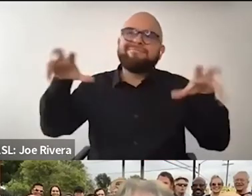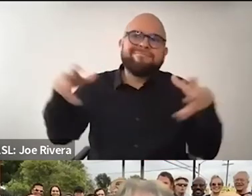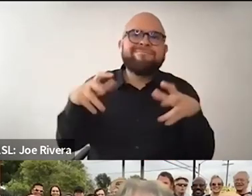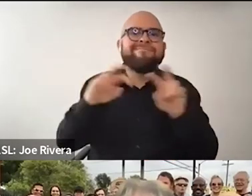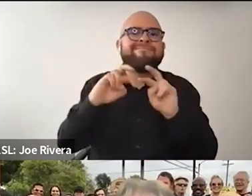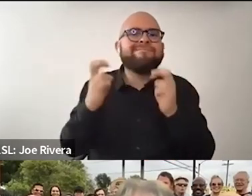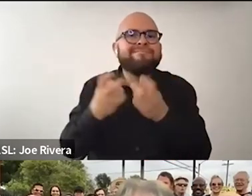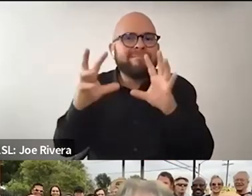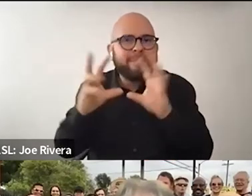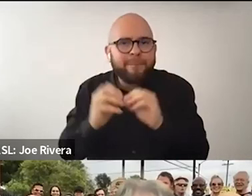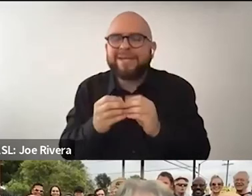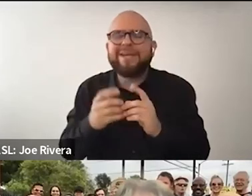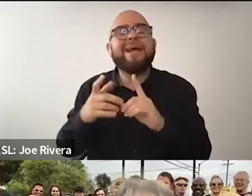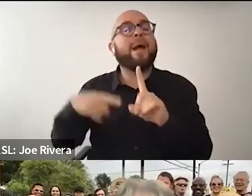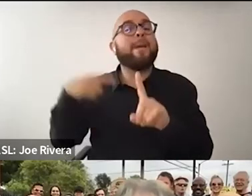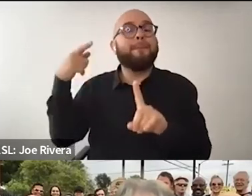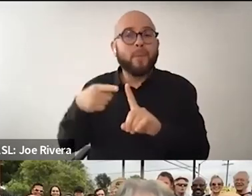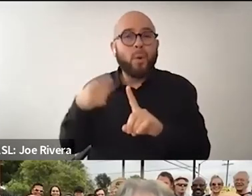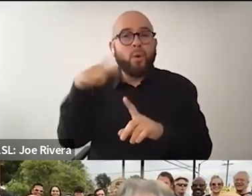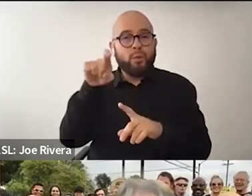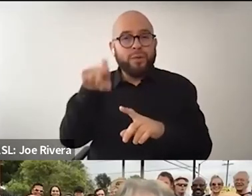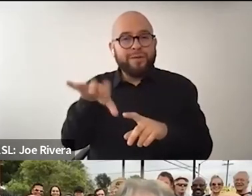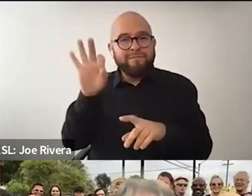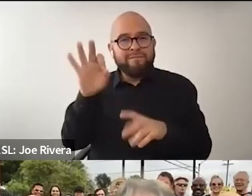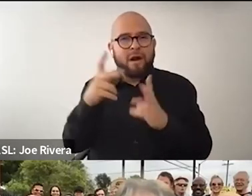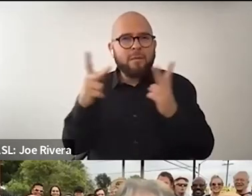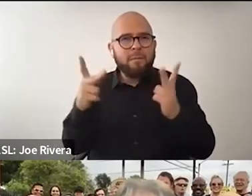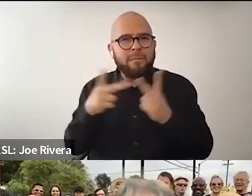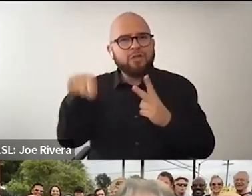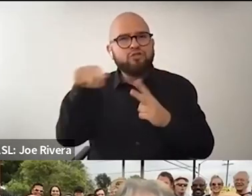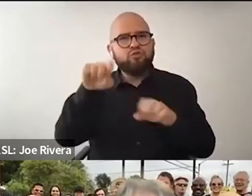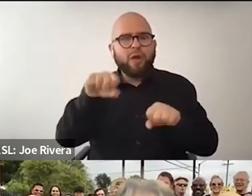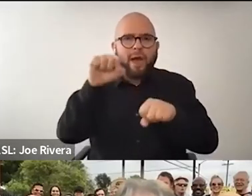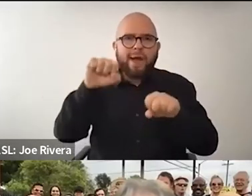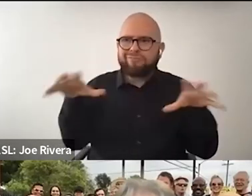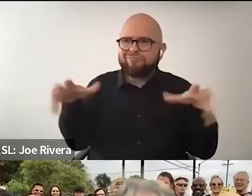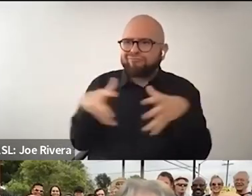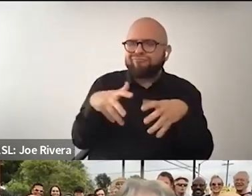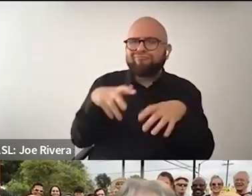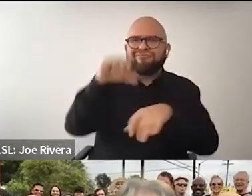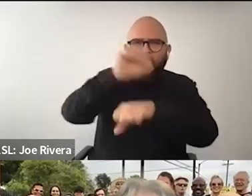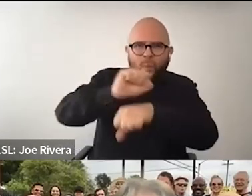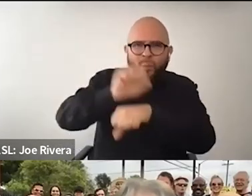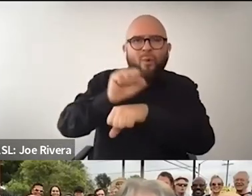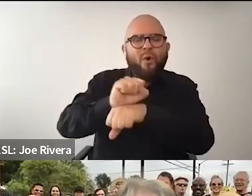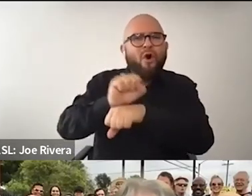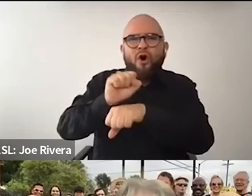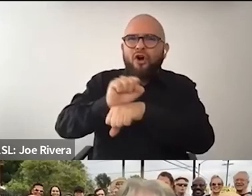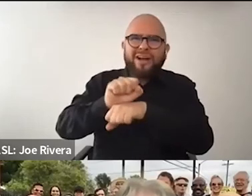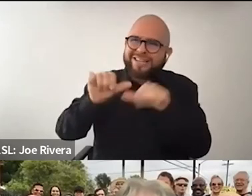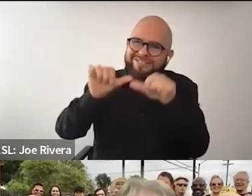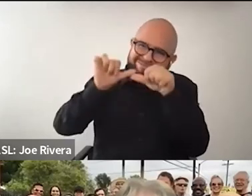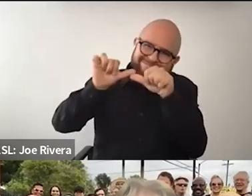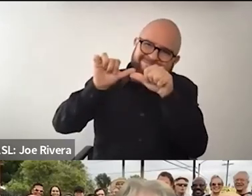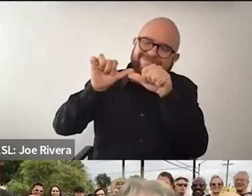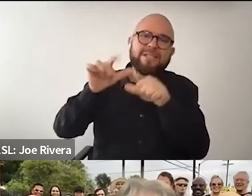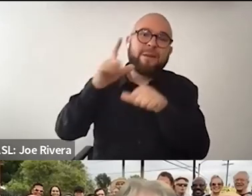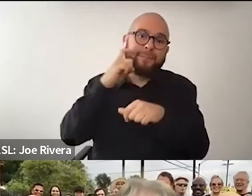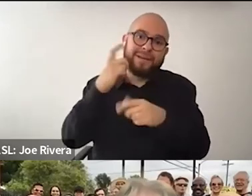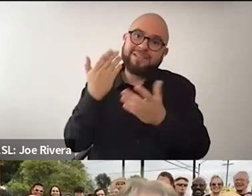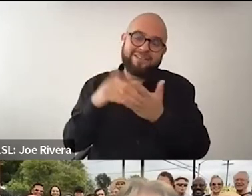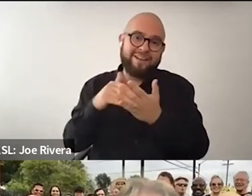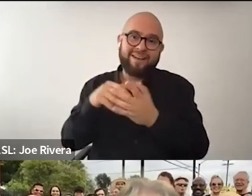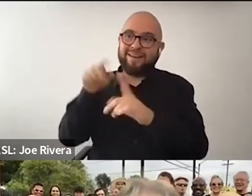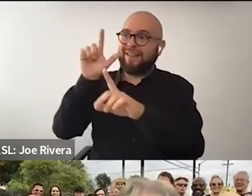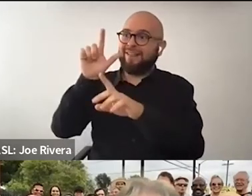continually talk and work at that, because it is going to be tough when it comes down to the main vote or signing that card or whatever. It's like you're